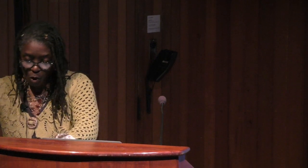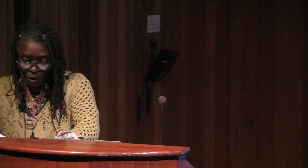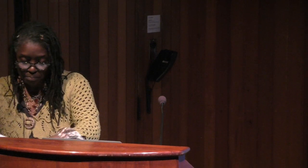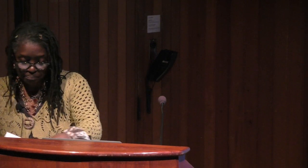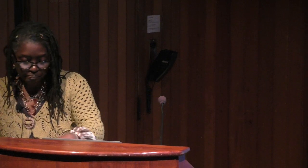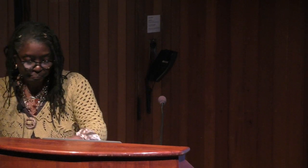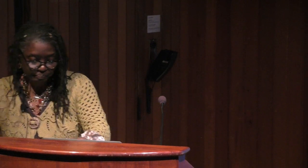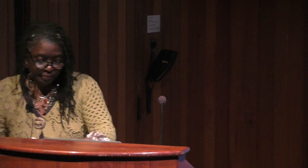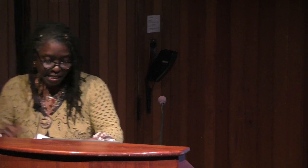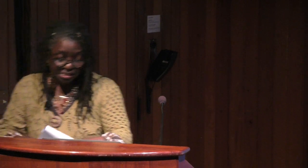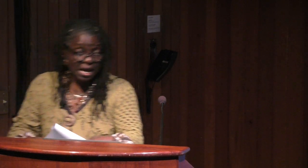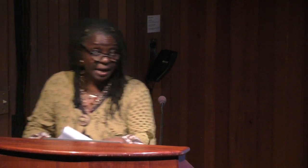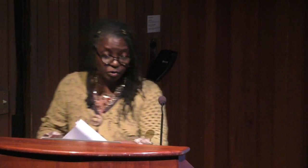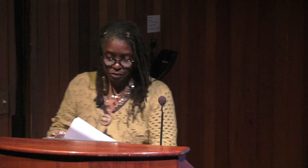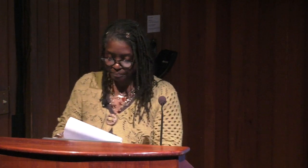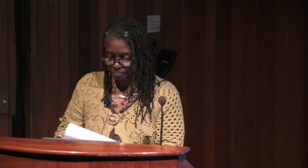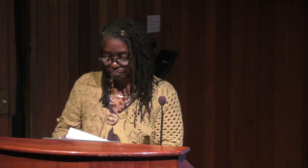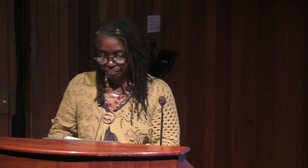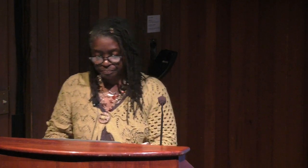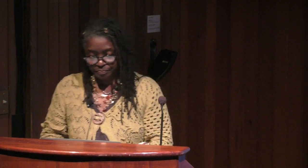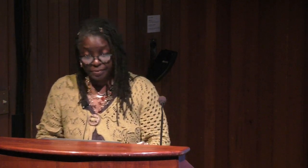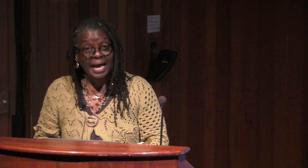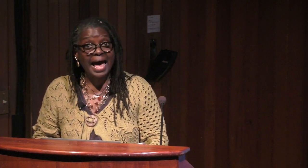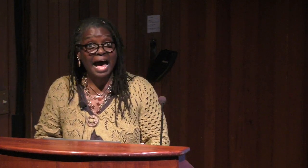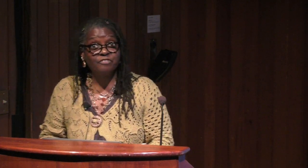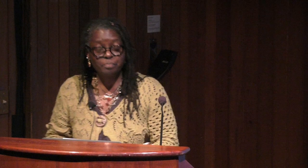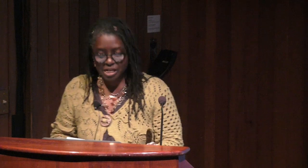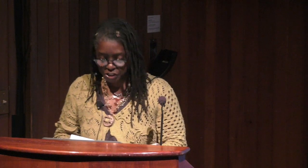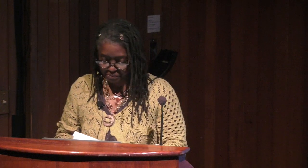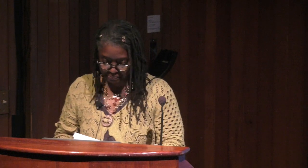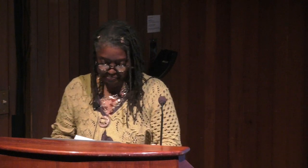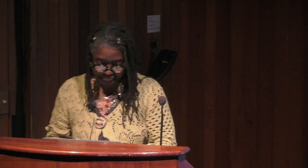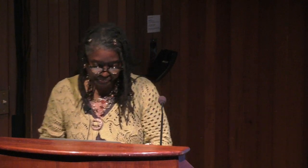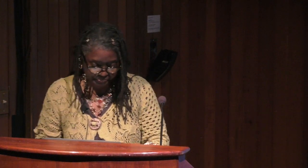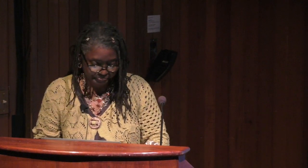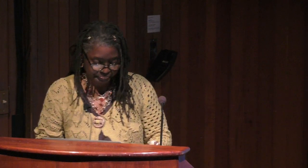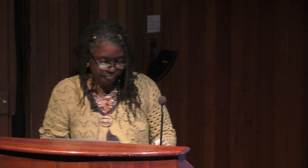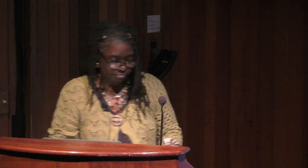This poem is titled Affirmation.